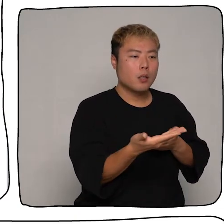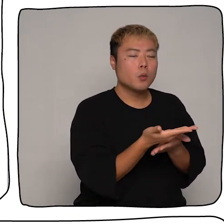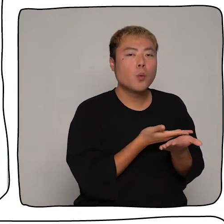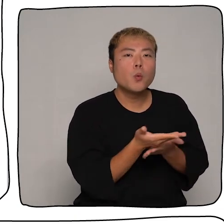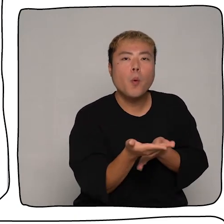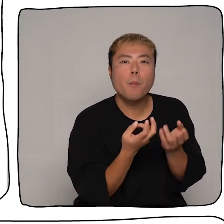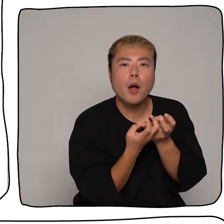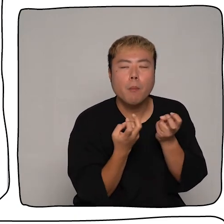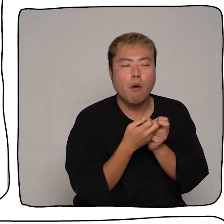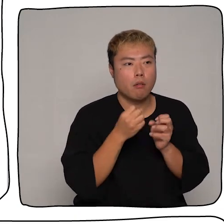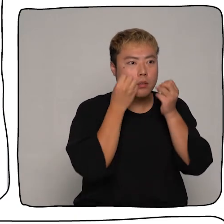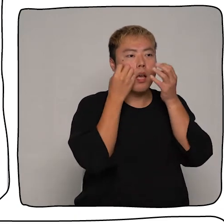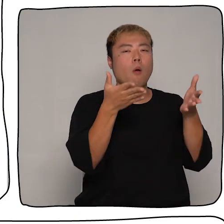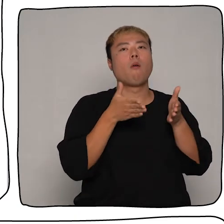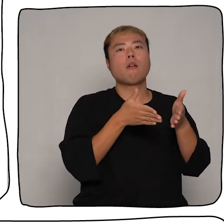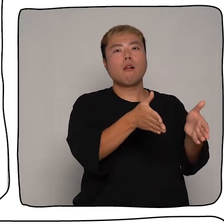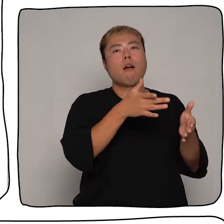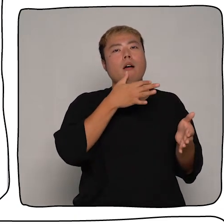had changed.